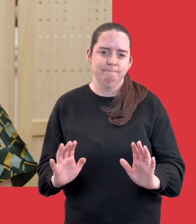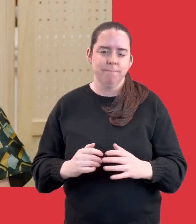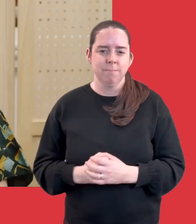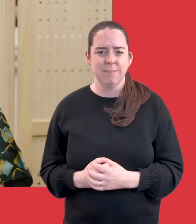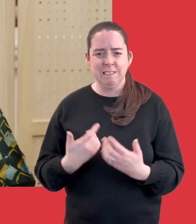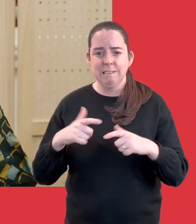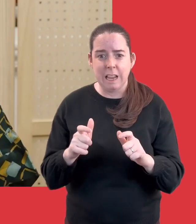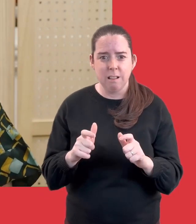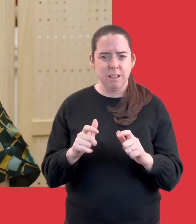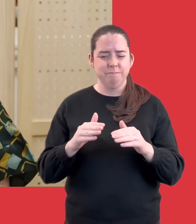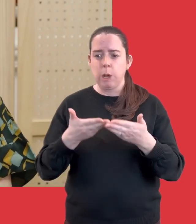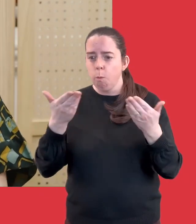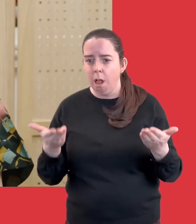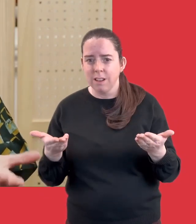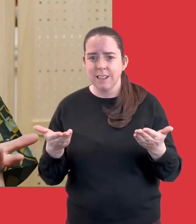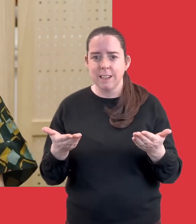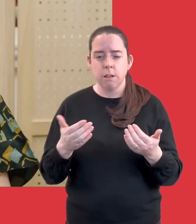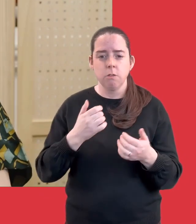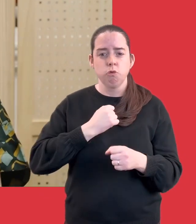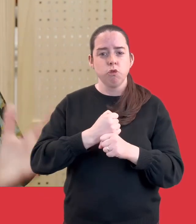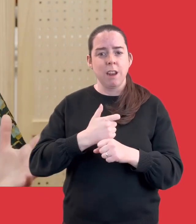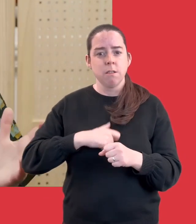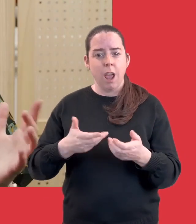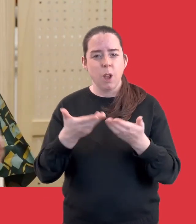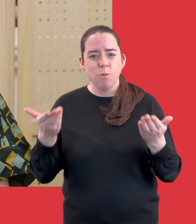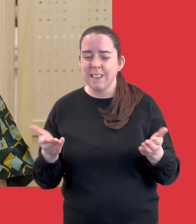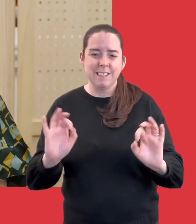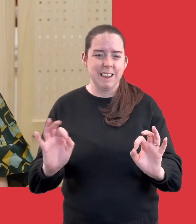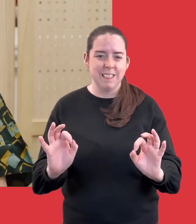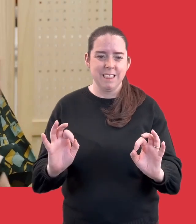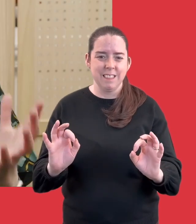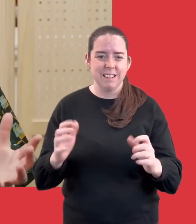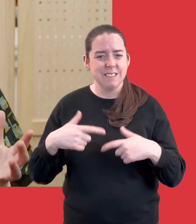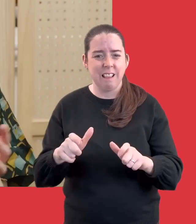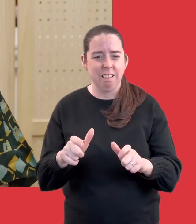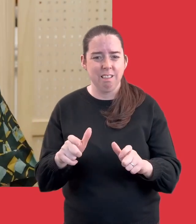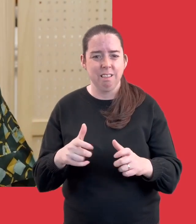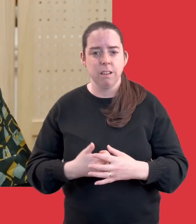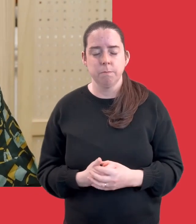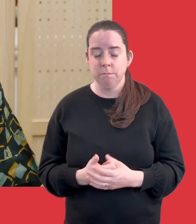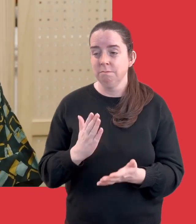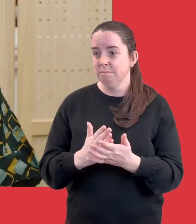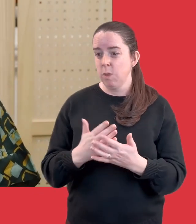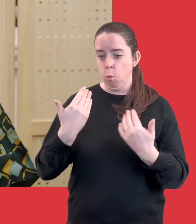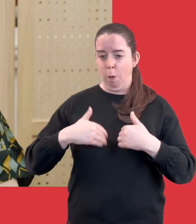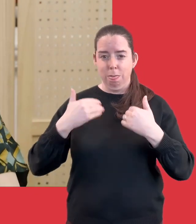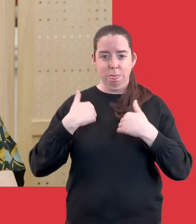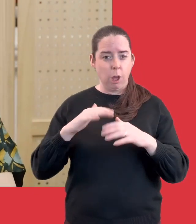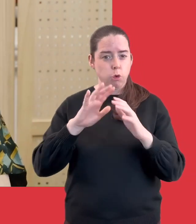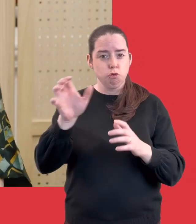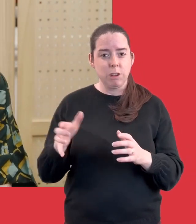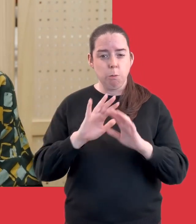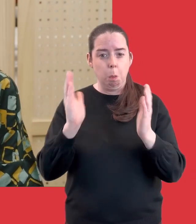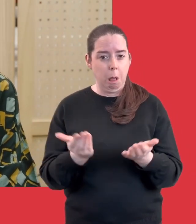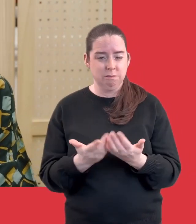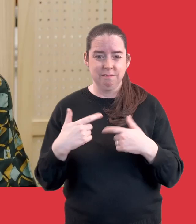world, and we still don't have equality and gender equity. Even in the wealthiest